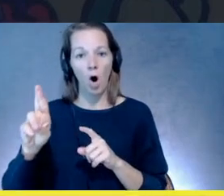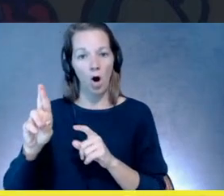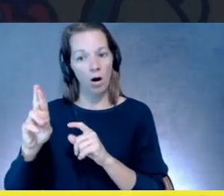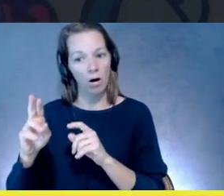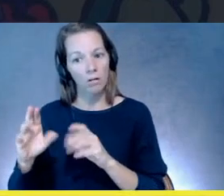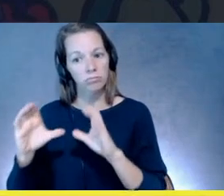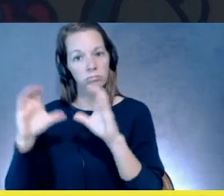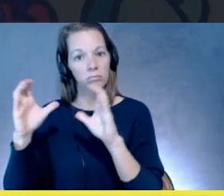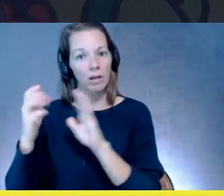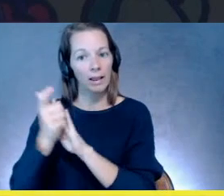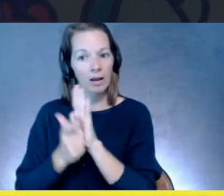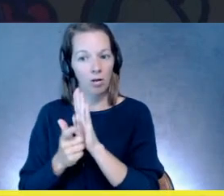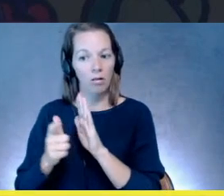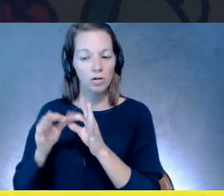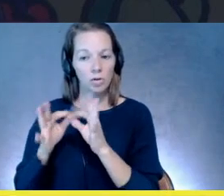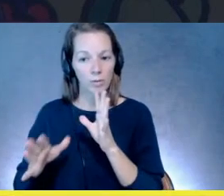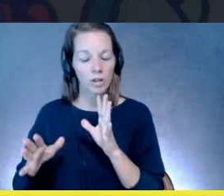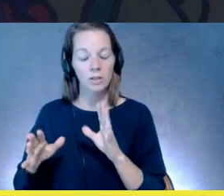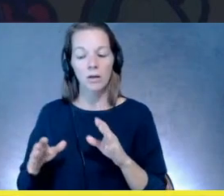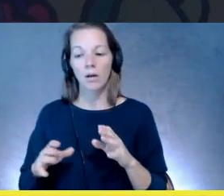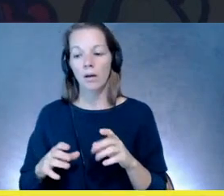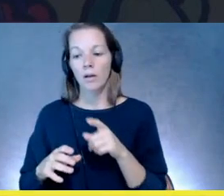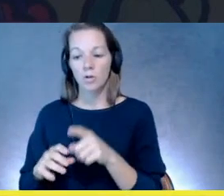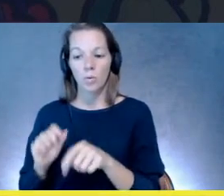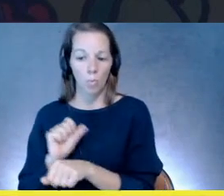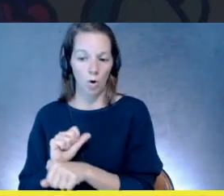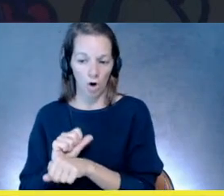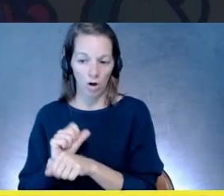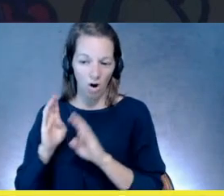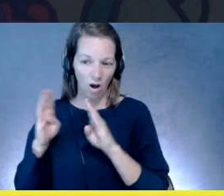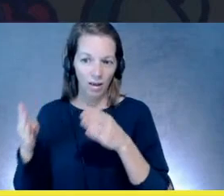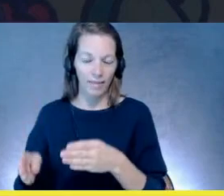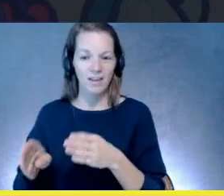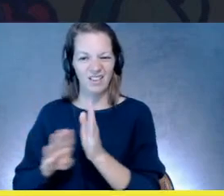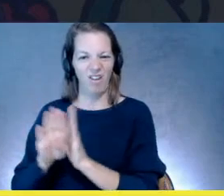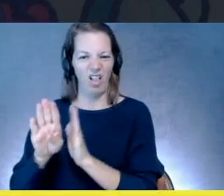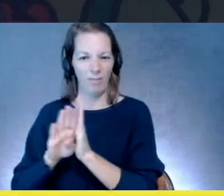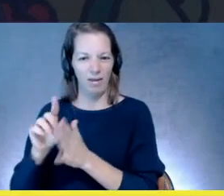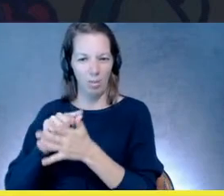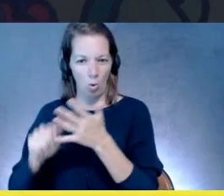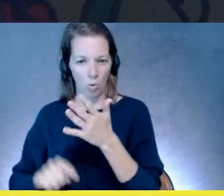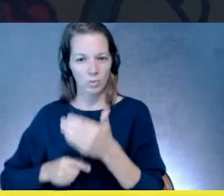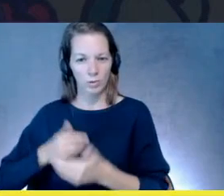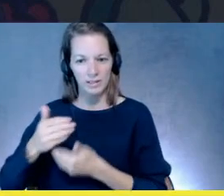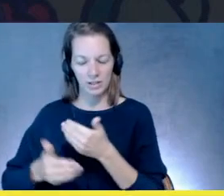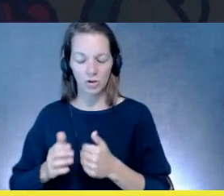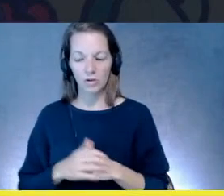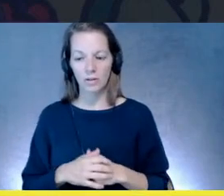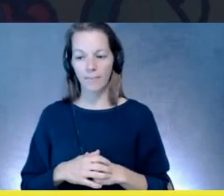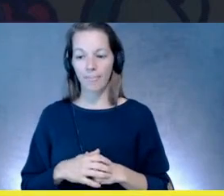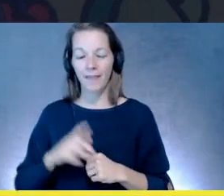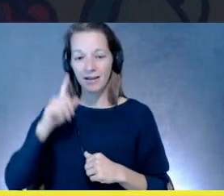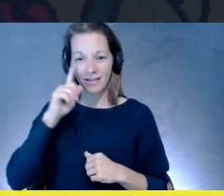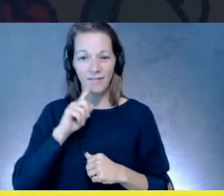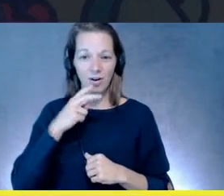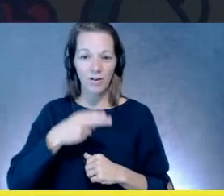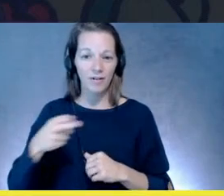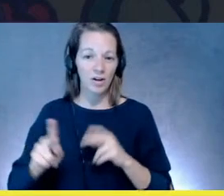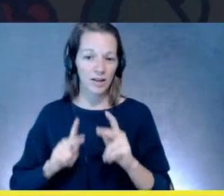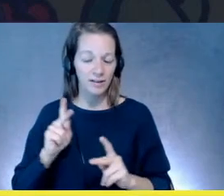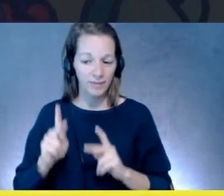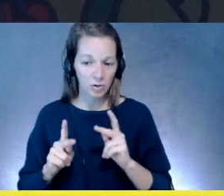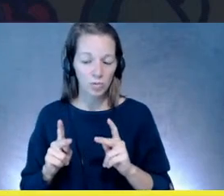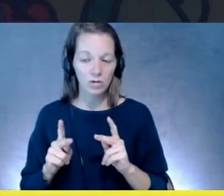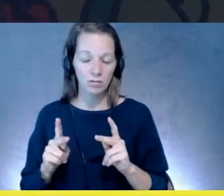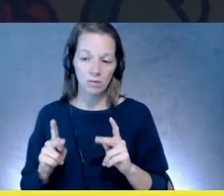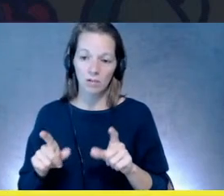Supreme Court to work on the redevelopment of these types of grievance procedures. Deaf and hard of hearing individuals, along with many people